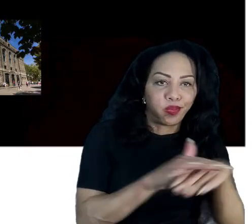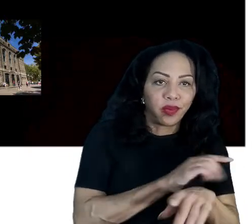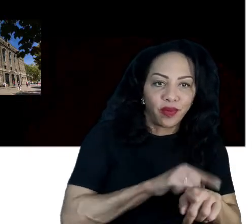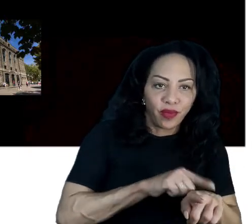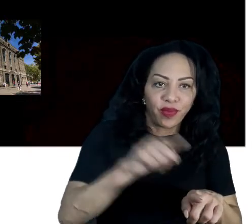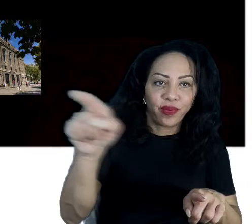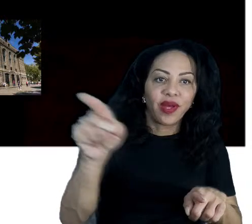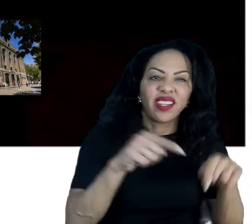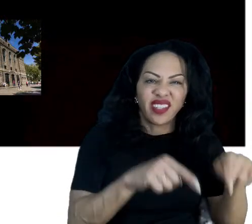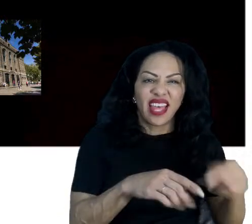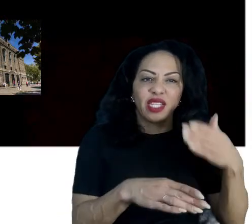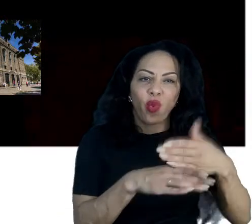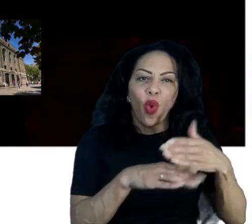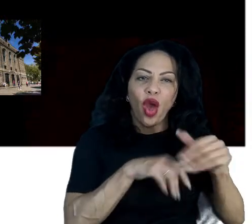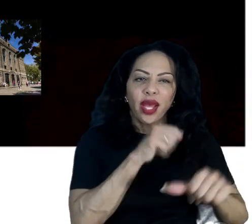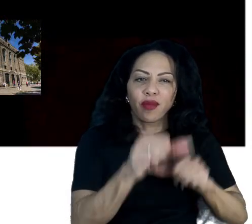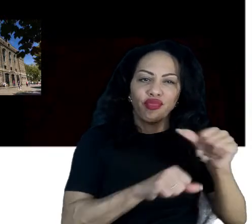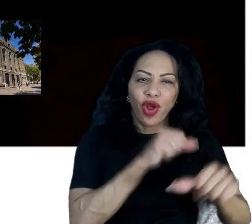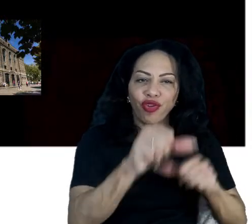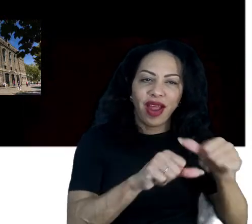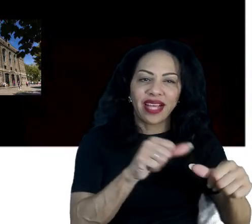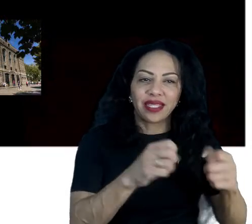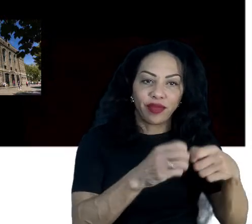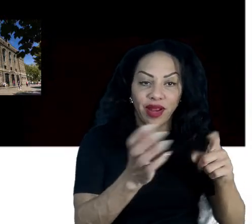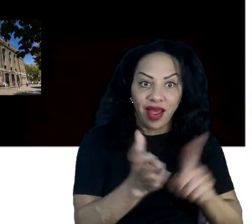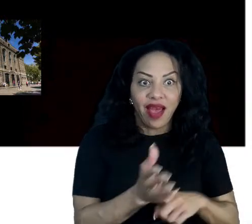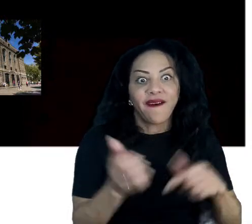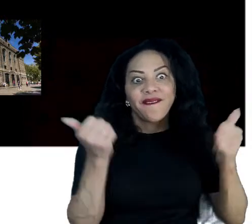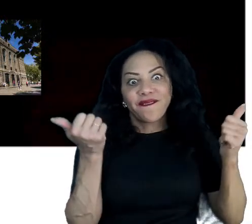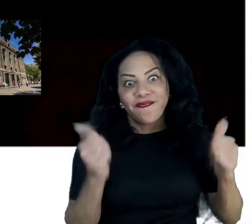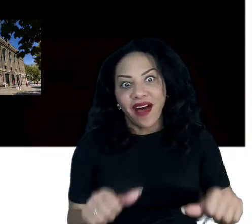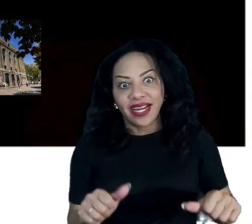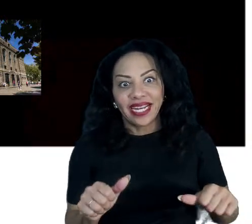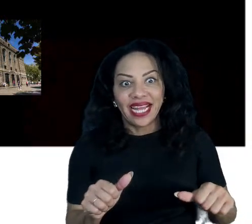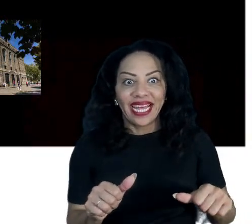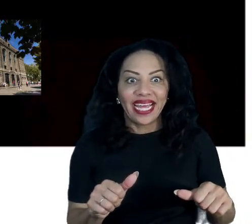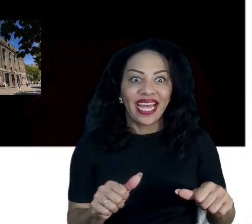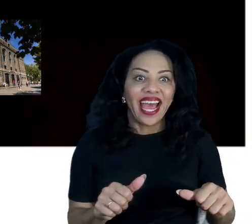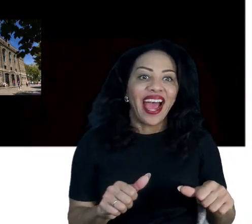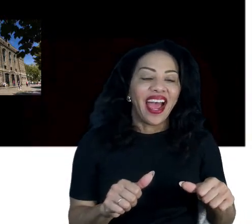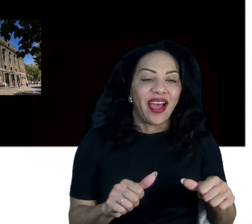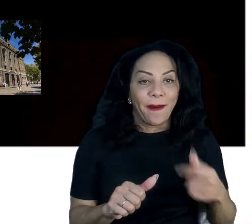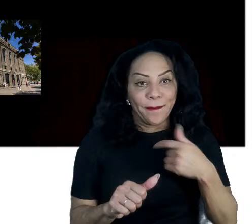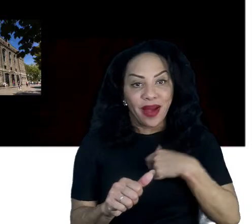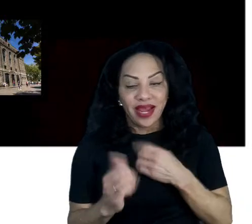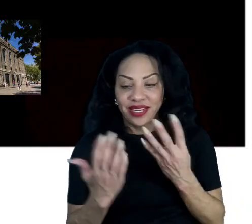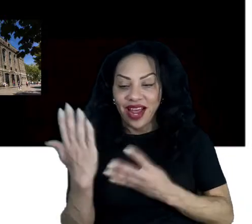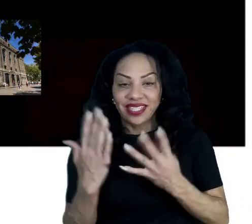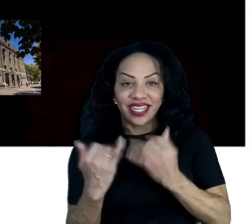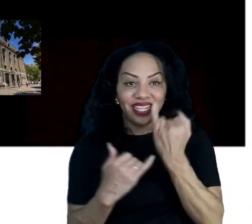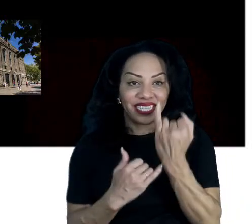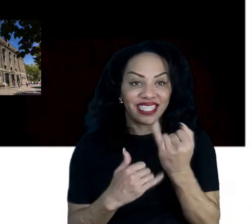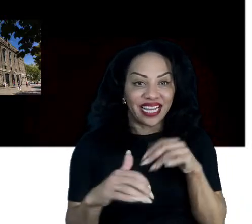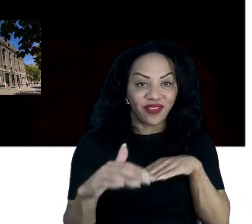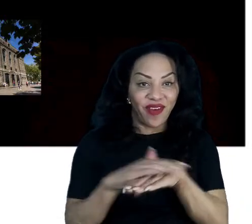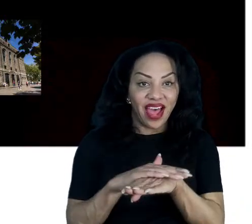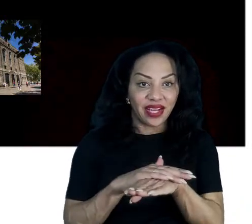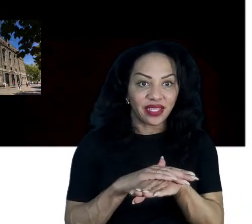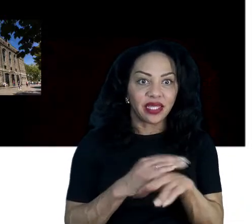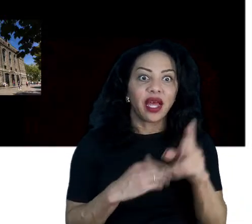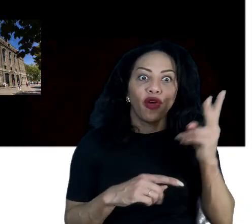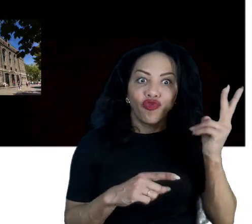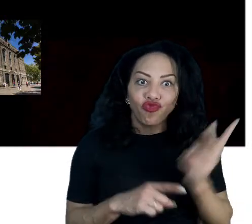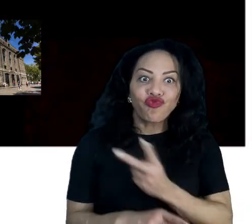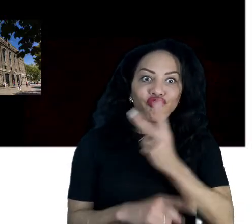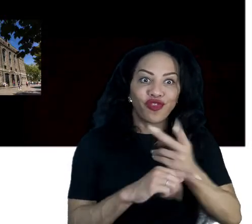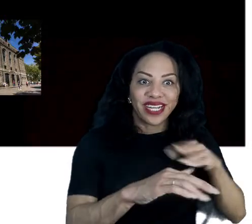university, where I finally retransmit that data that I first sent in 1996. And before we managed to do